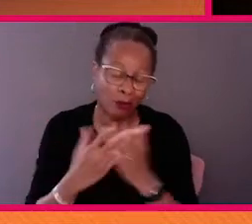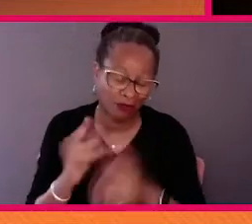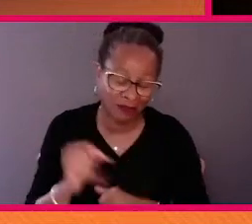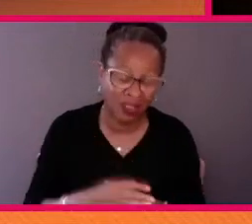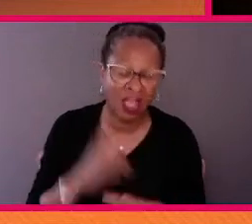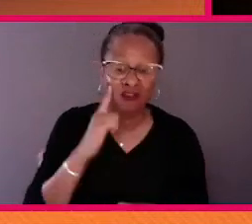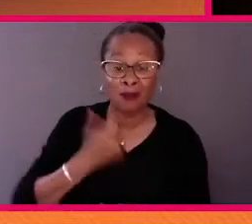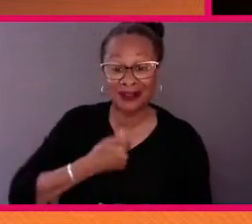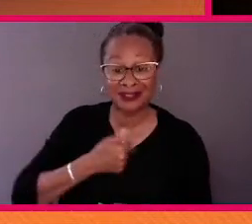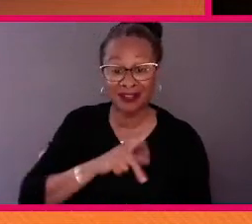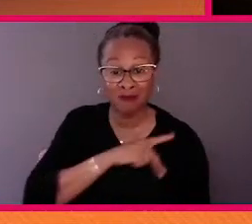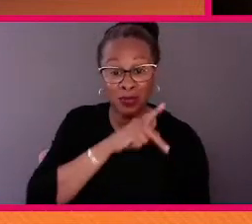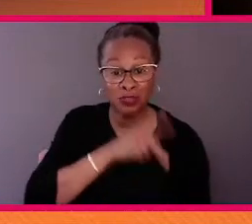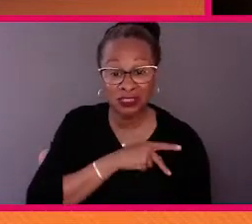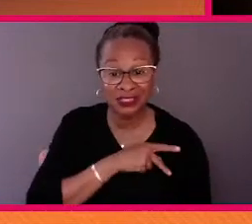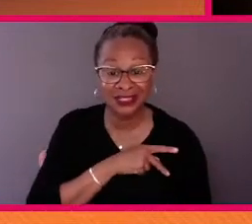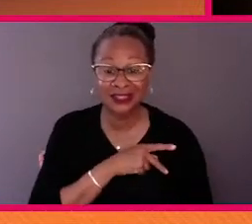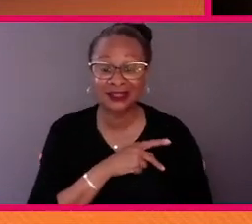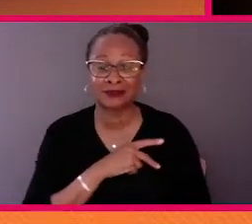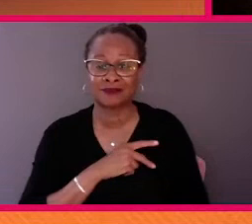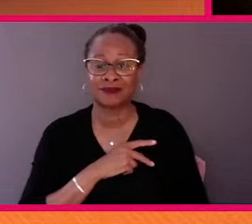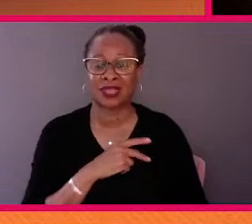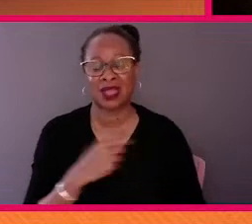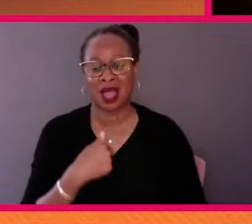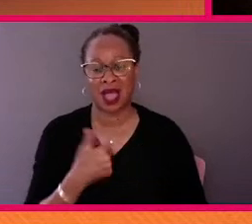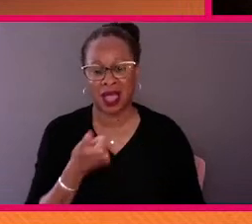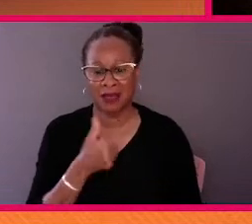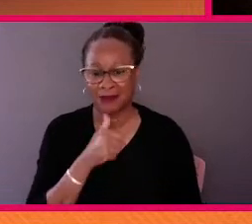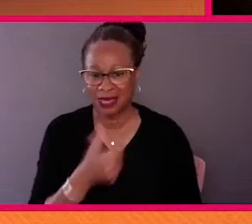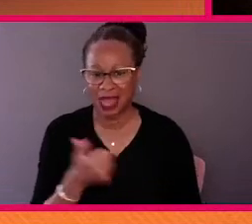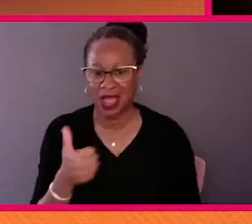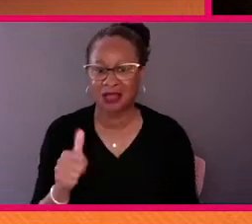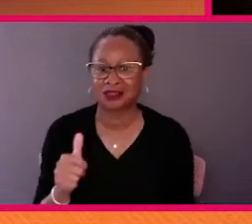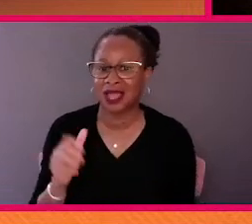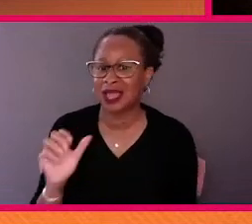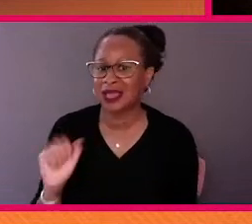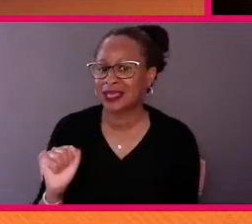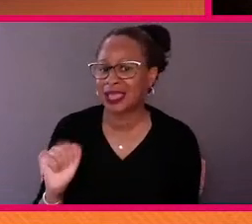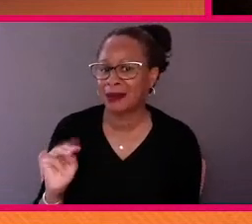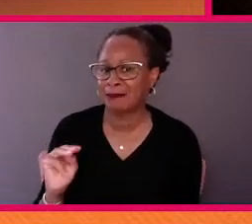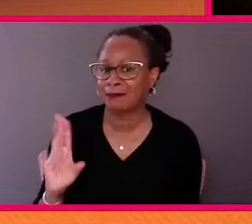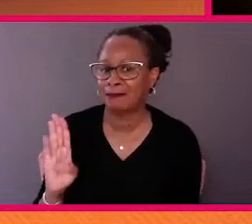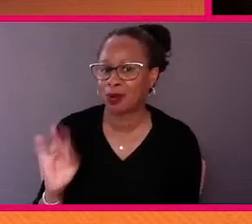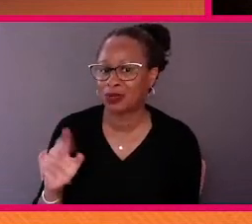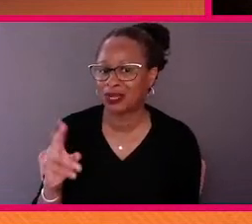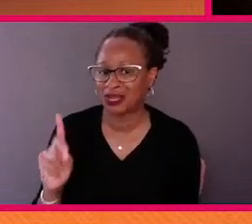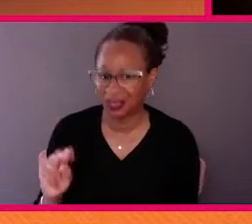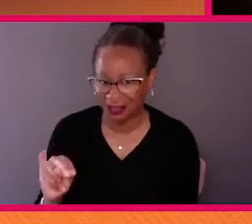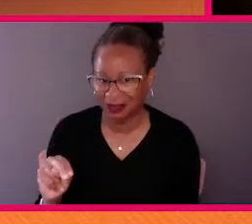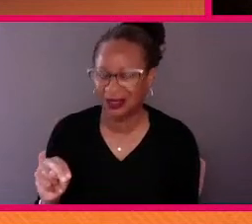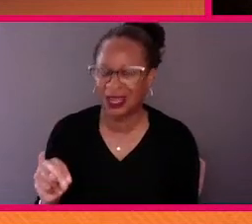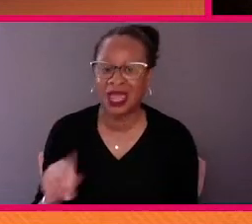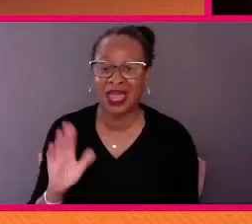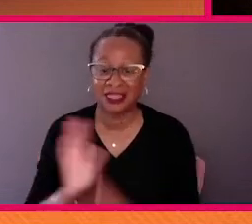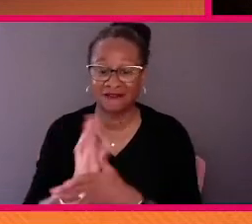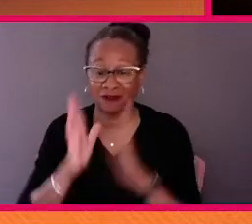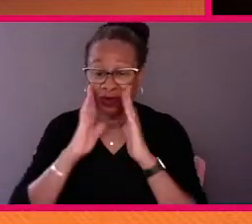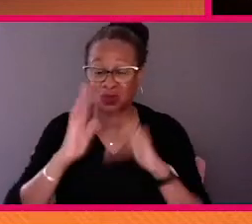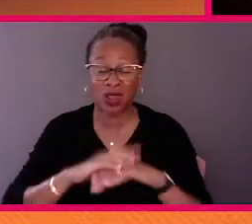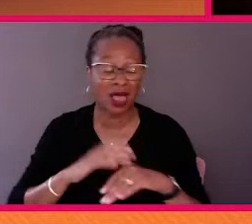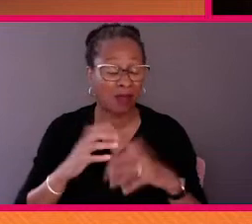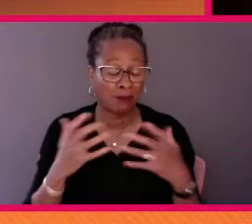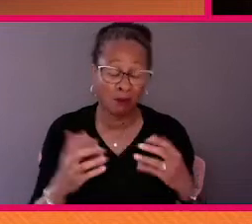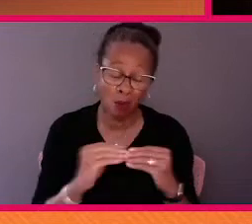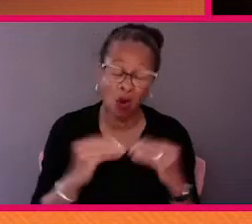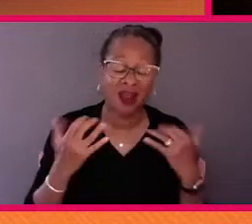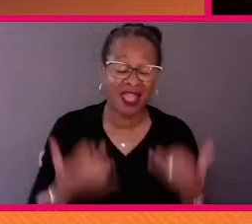personally, you know, I'm not Cambodian, and the film deals with a lot of heavier, more intense, traumatic